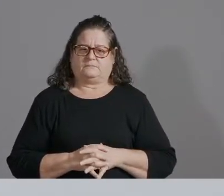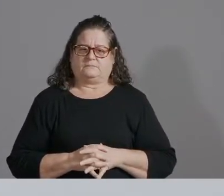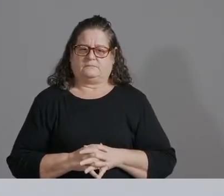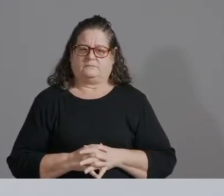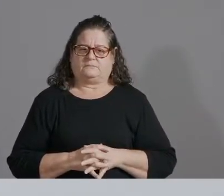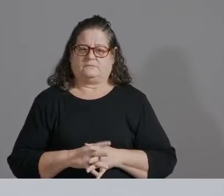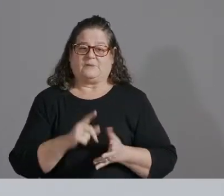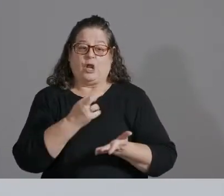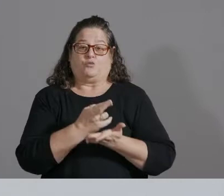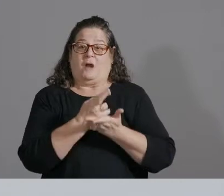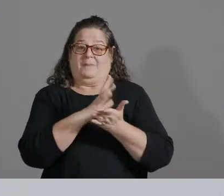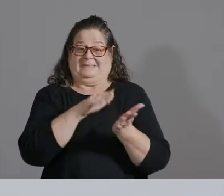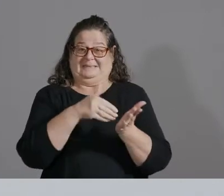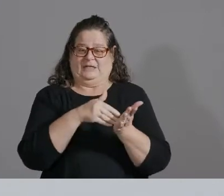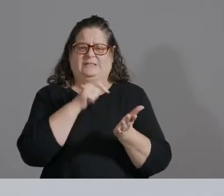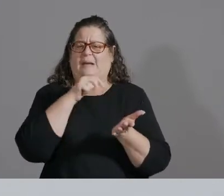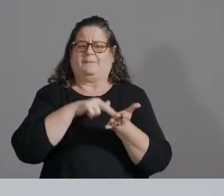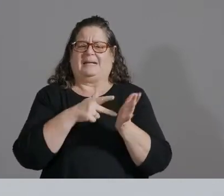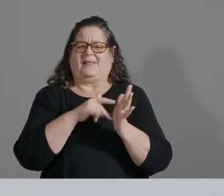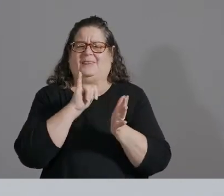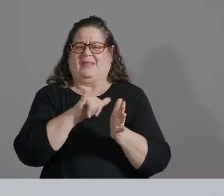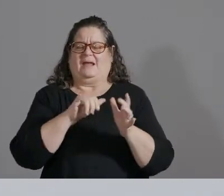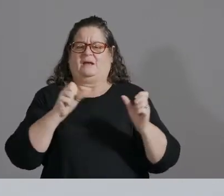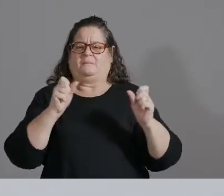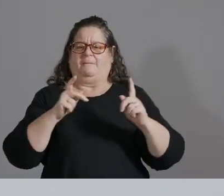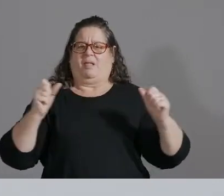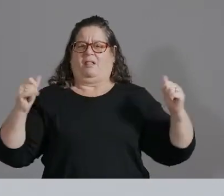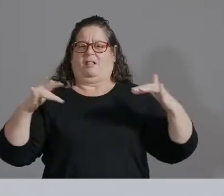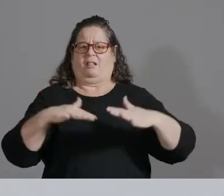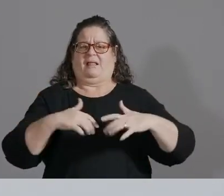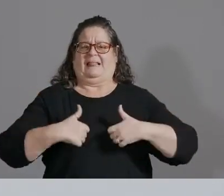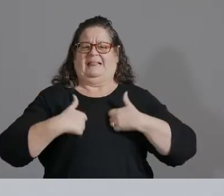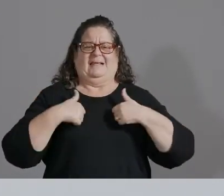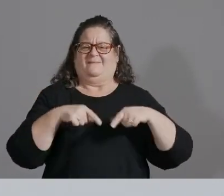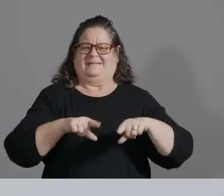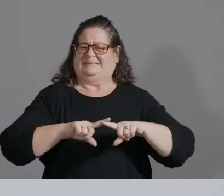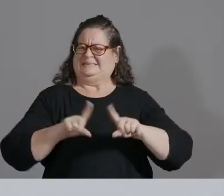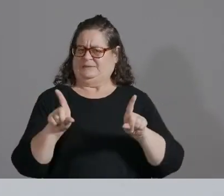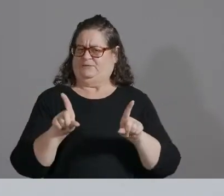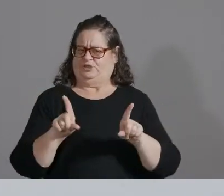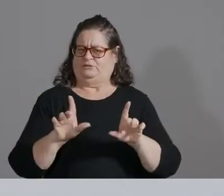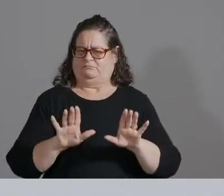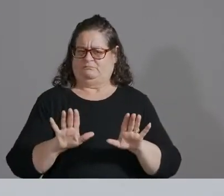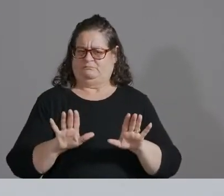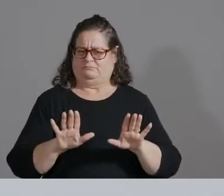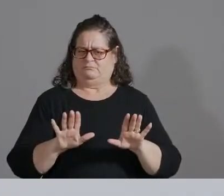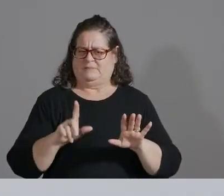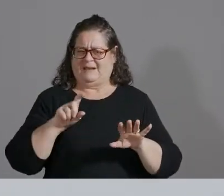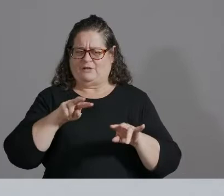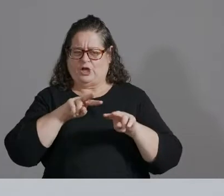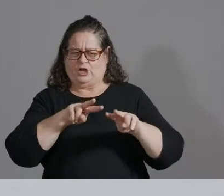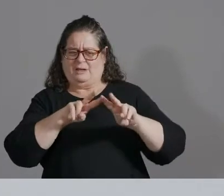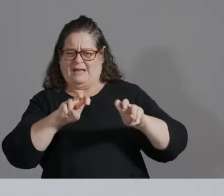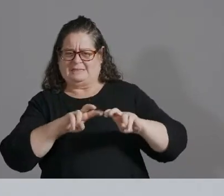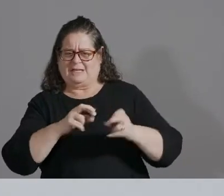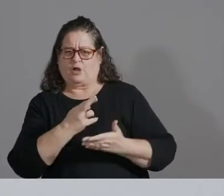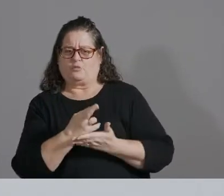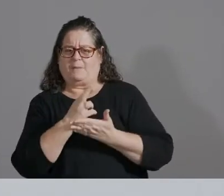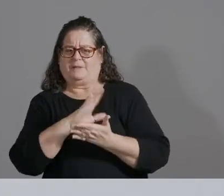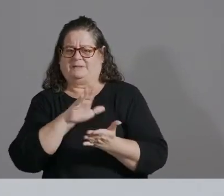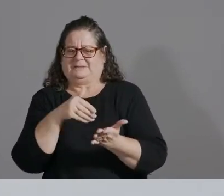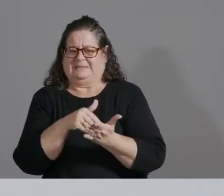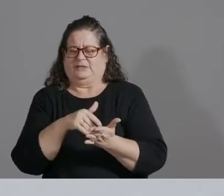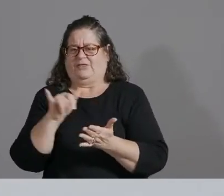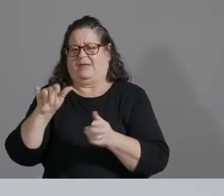and it depends on also what you're looking at. If you're looking at a rehab center for like physical therapy rehab,